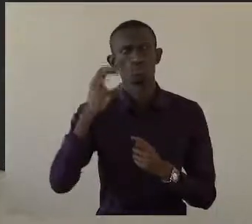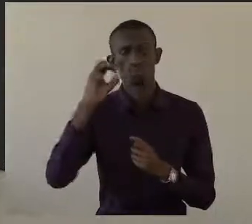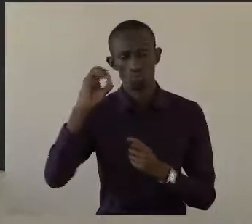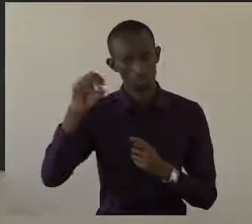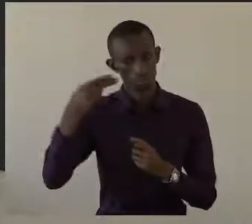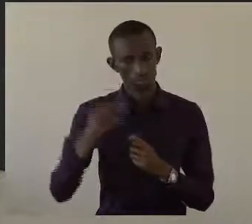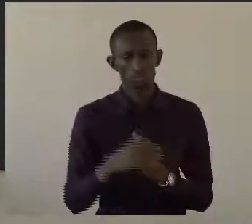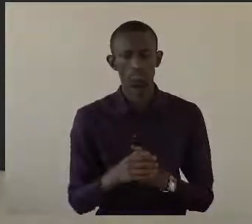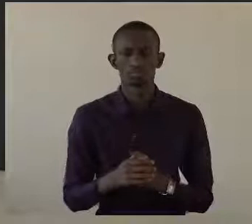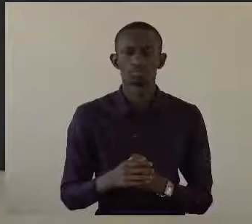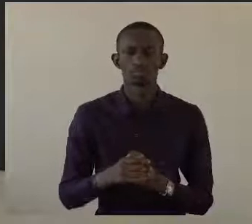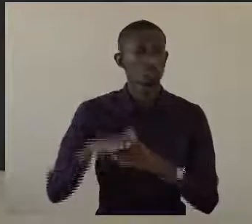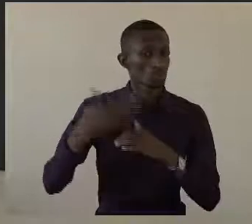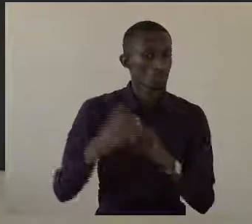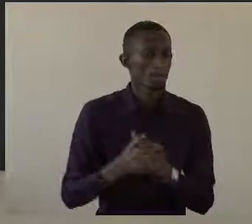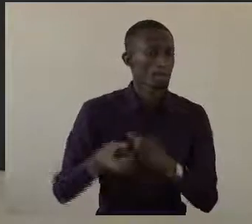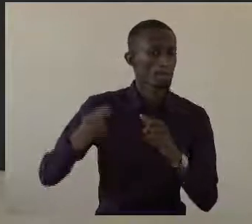and we add